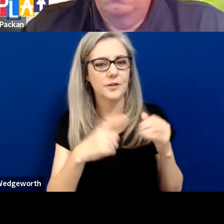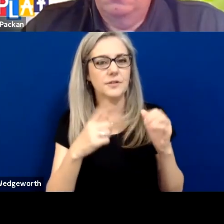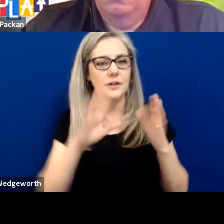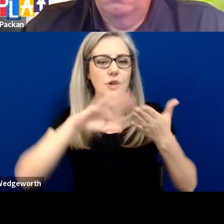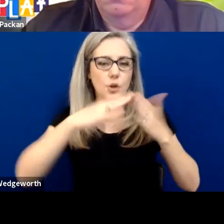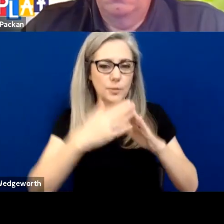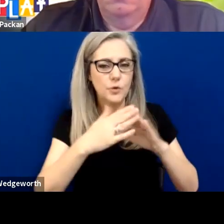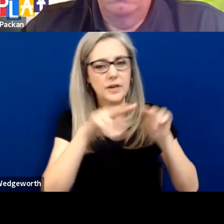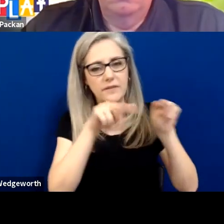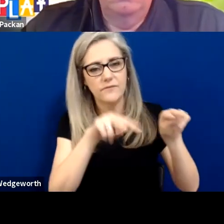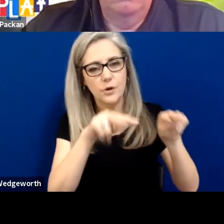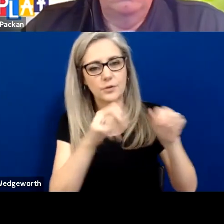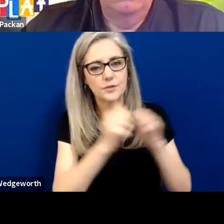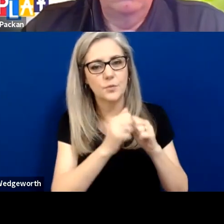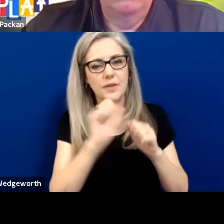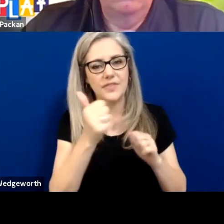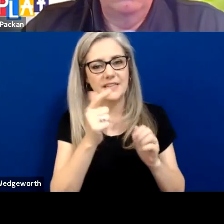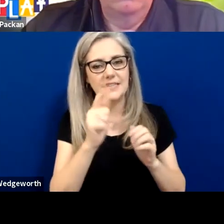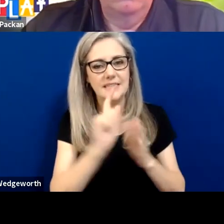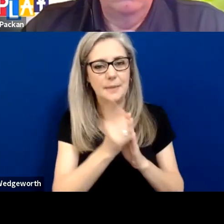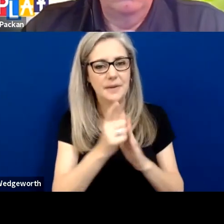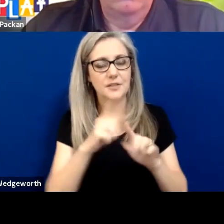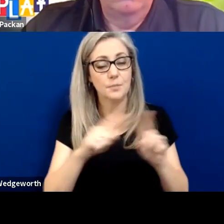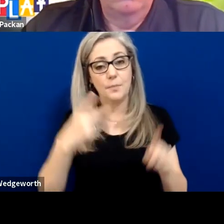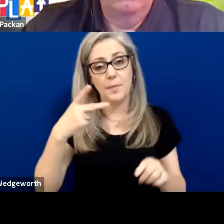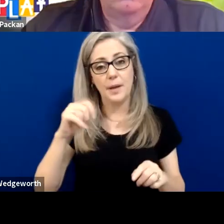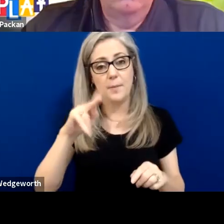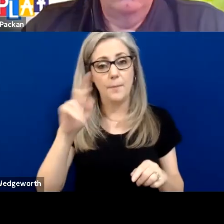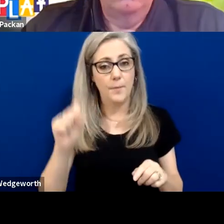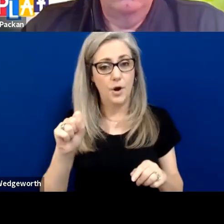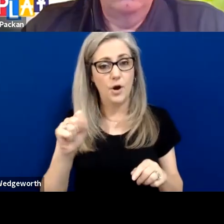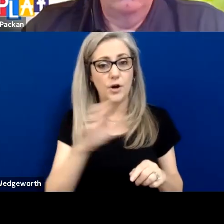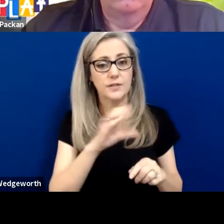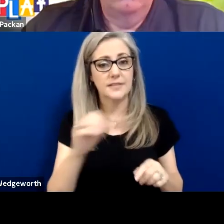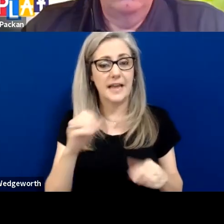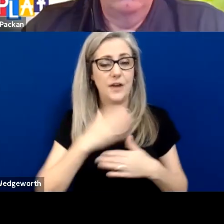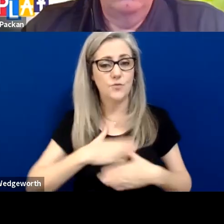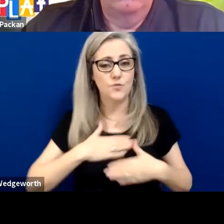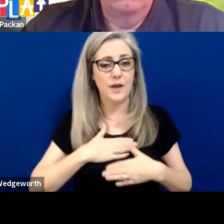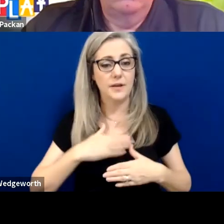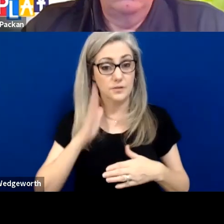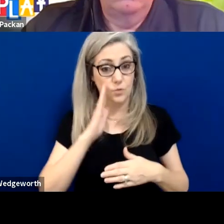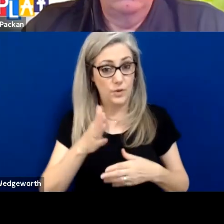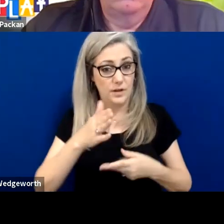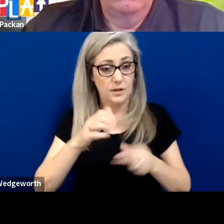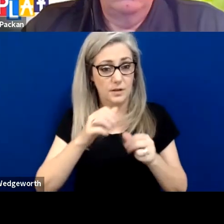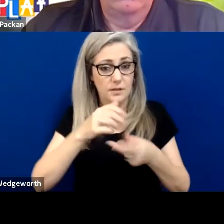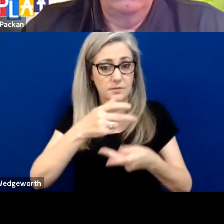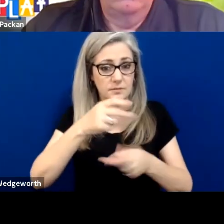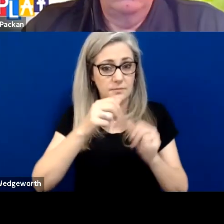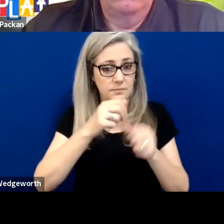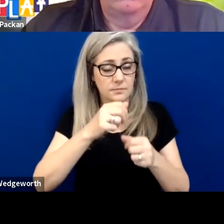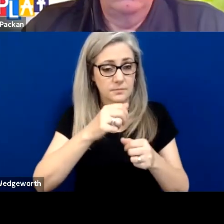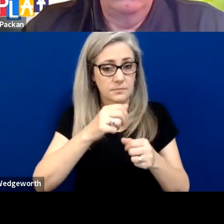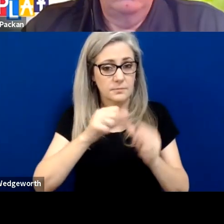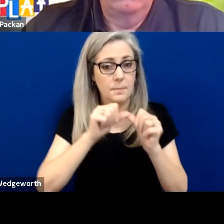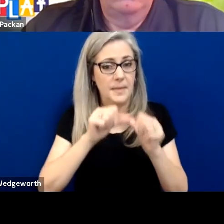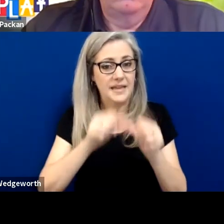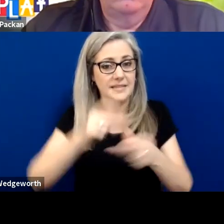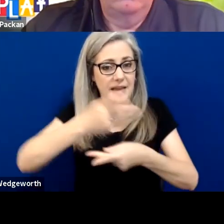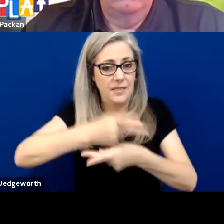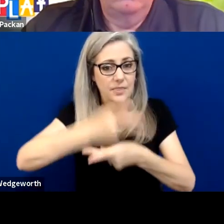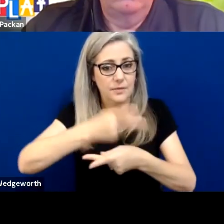10 minutes, but with Parks and Recs maintaining the maintenance and the upkeep of the park itself, and this